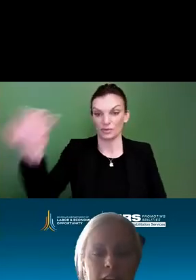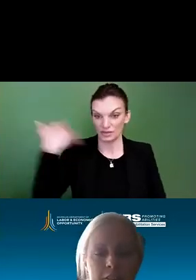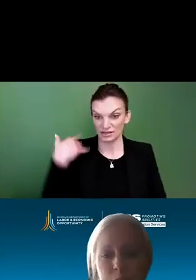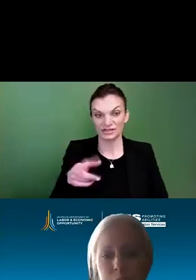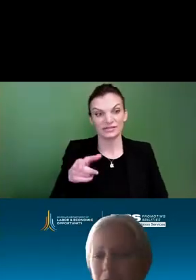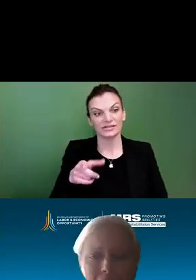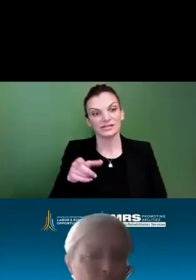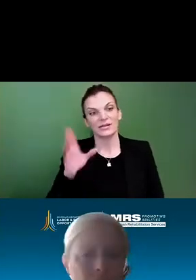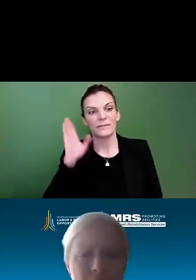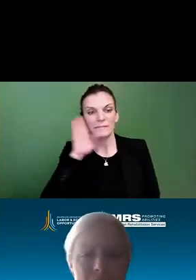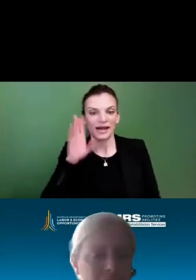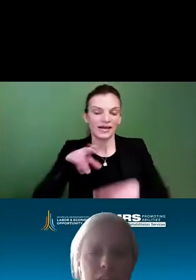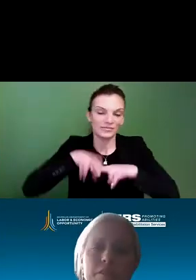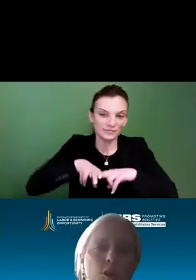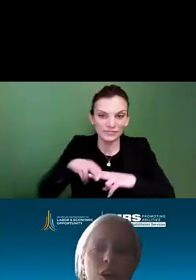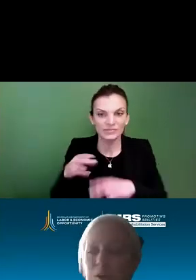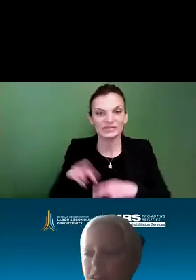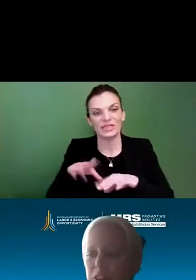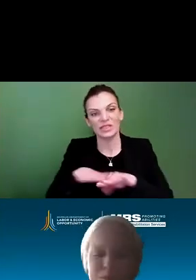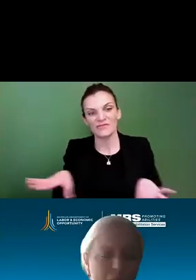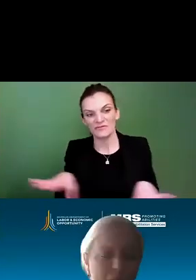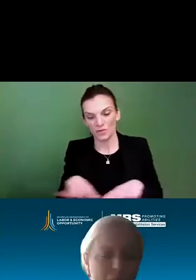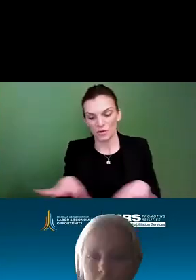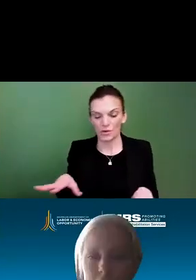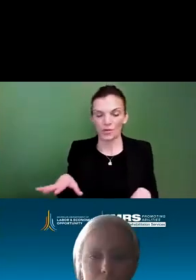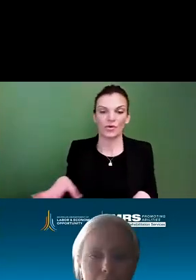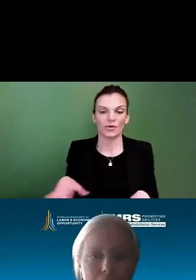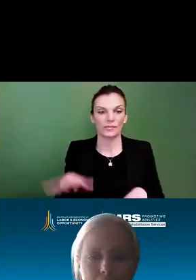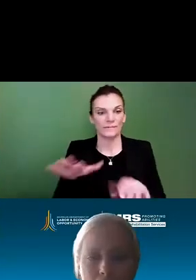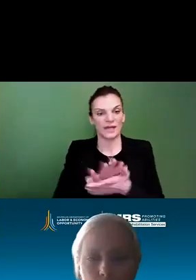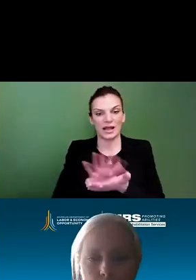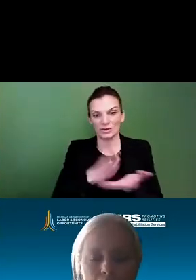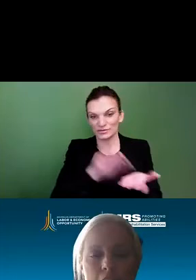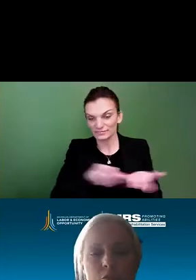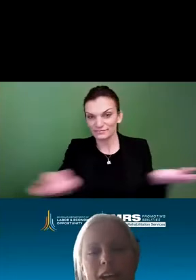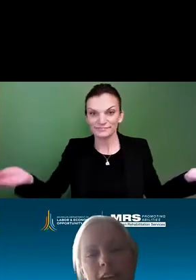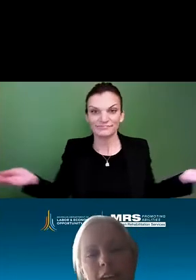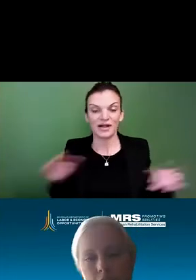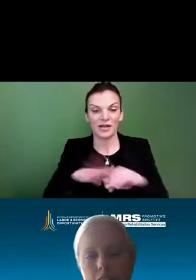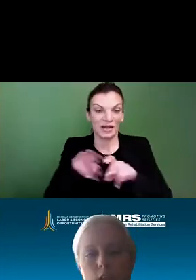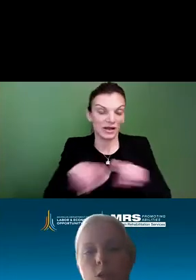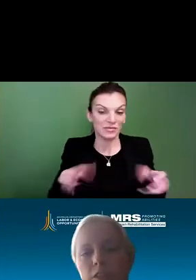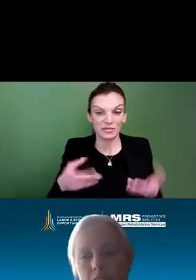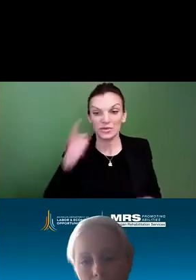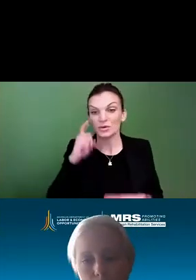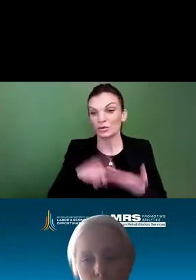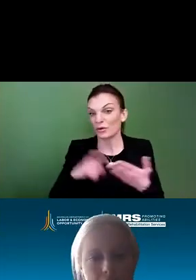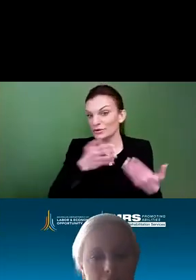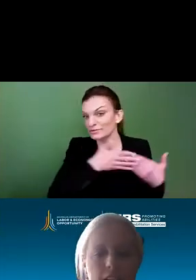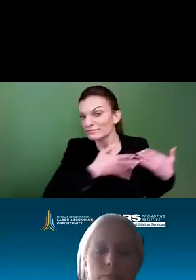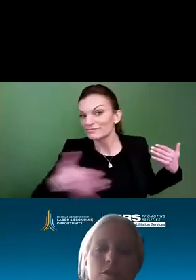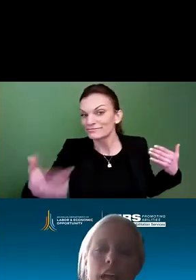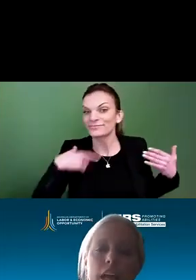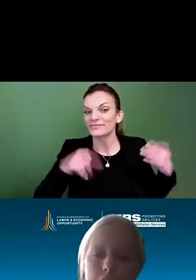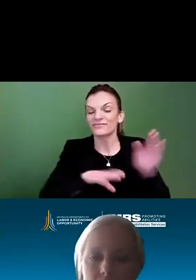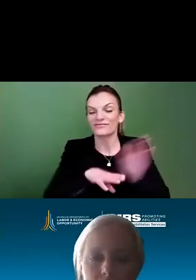from your bed or sitting on the floor with all your papers around you, maybe on the couch, you may have noticed that over time we can